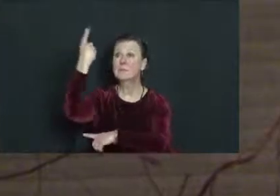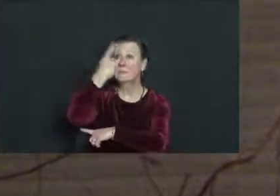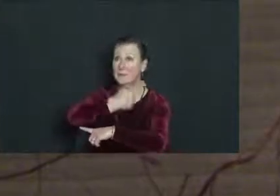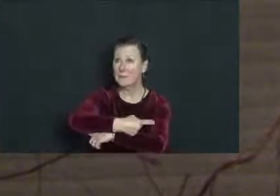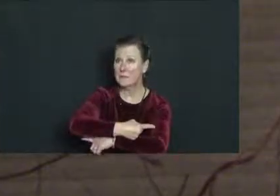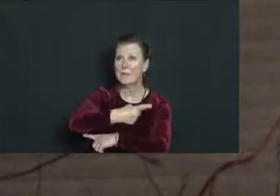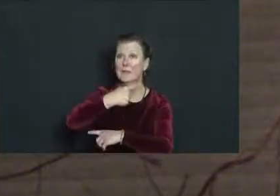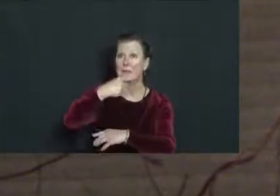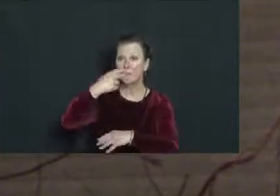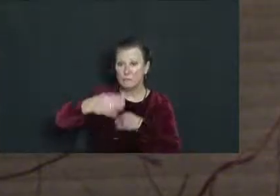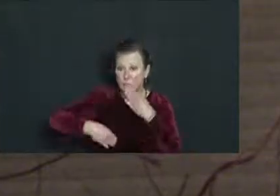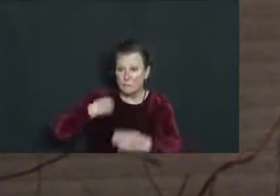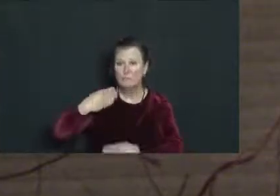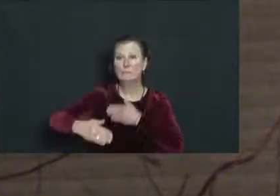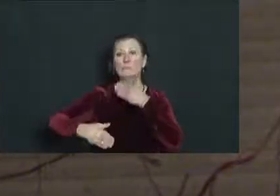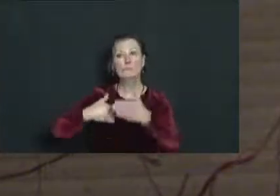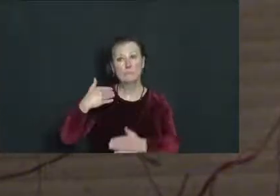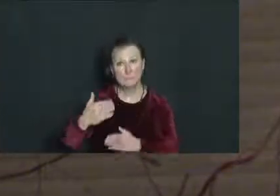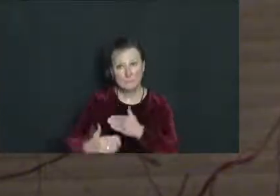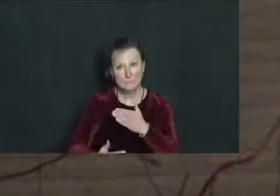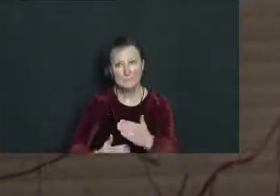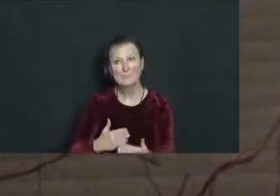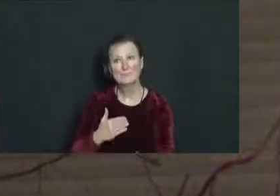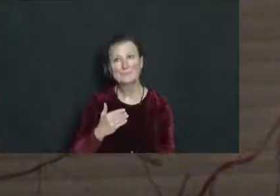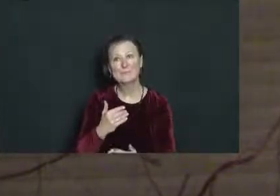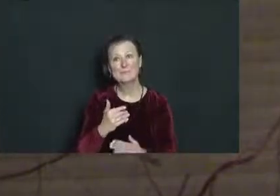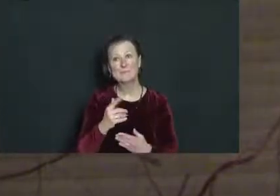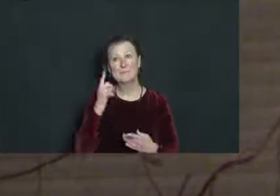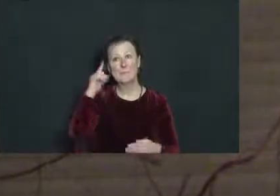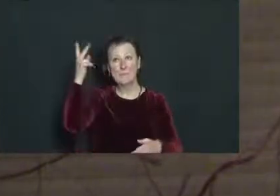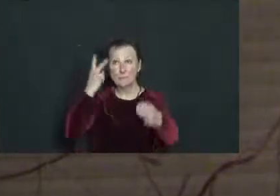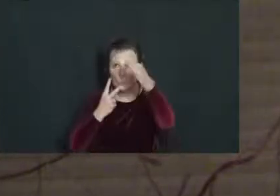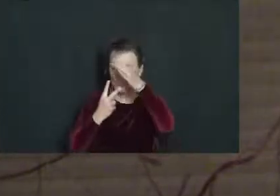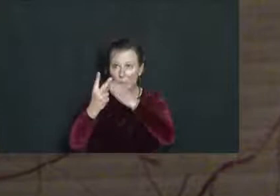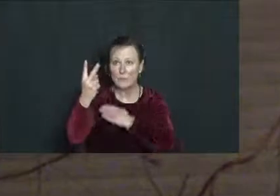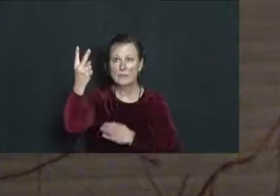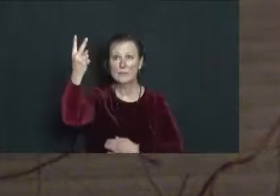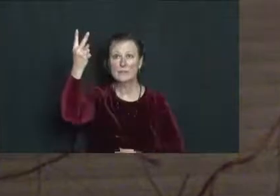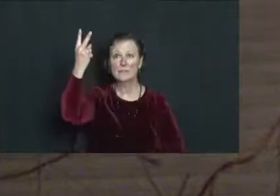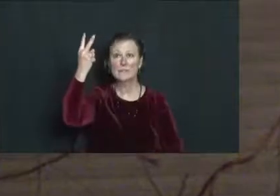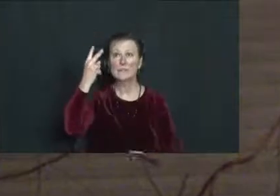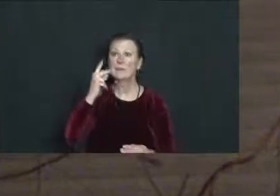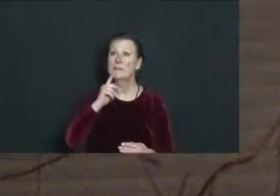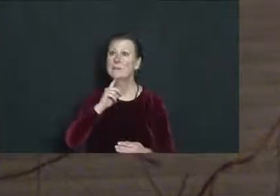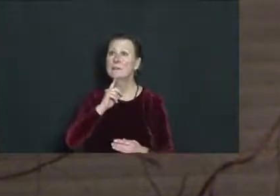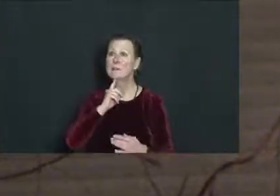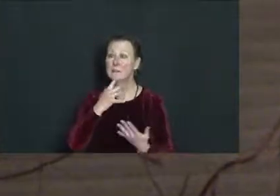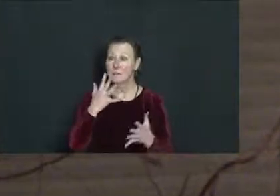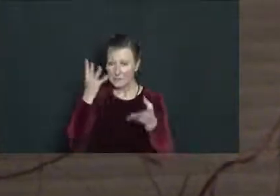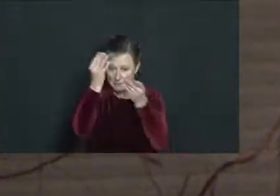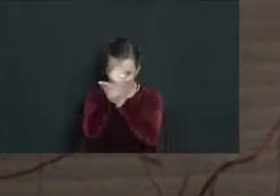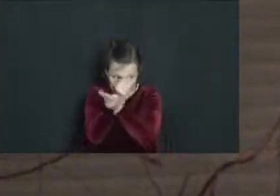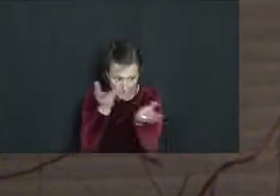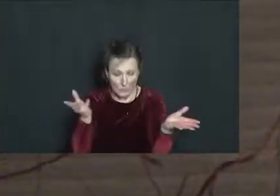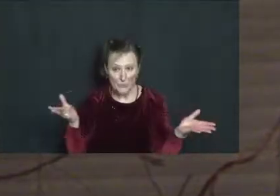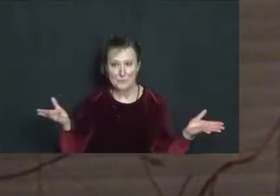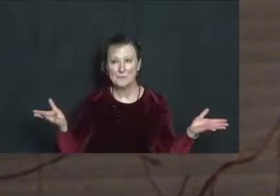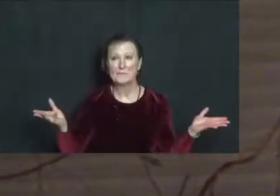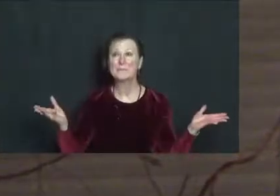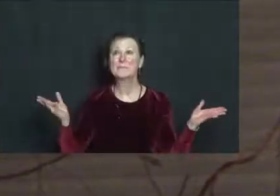are hastening on, by prophet bards